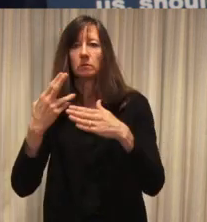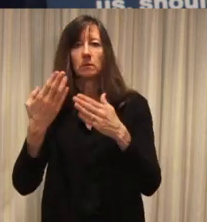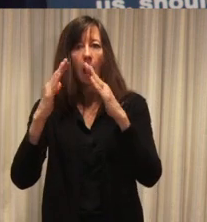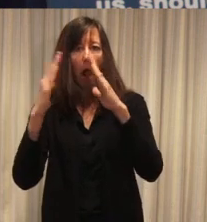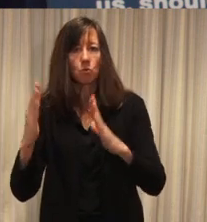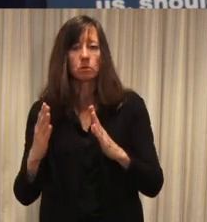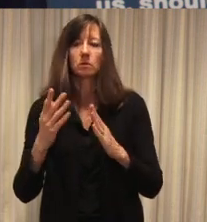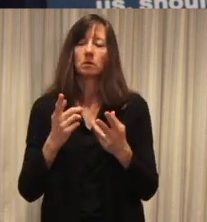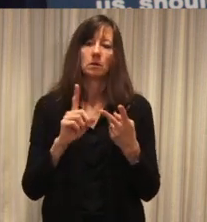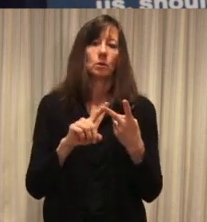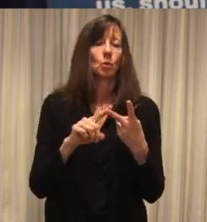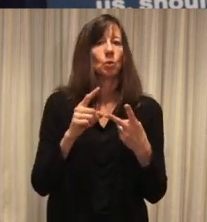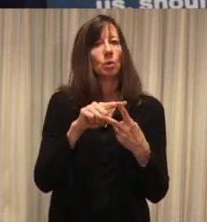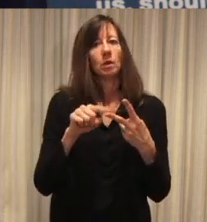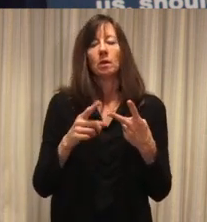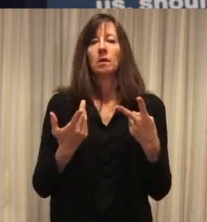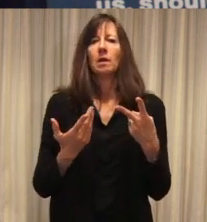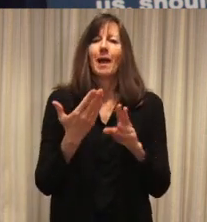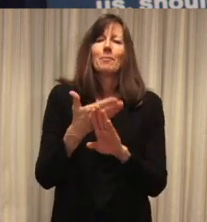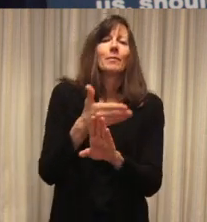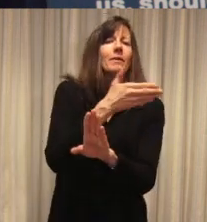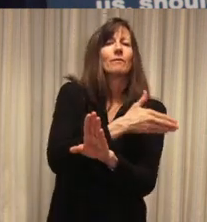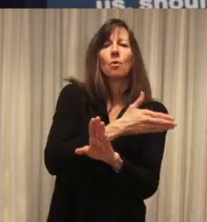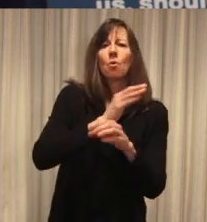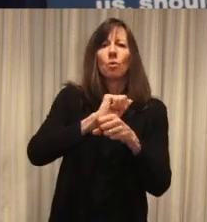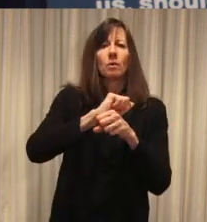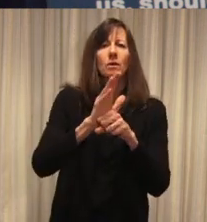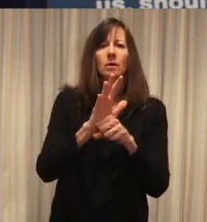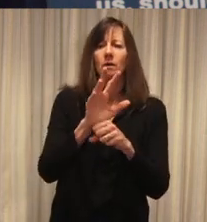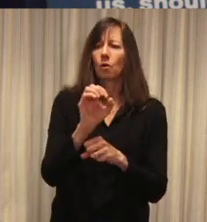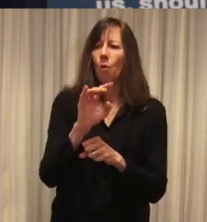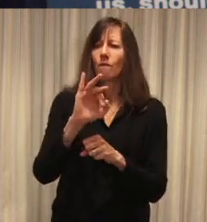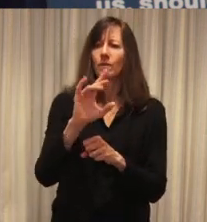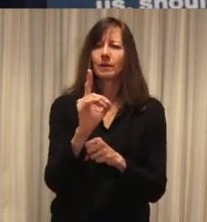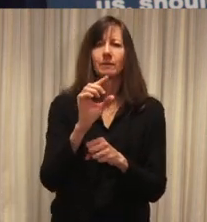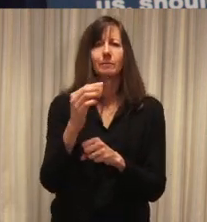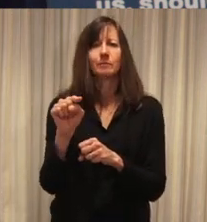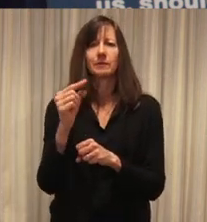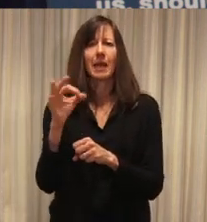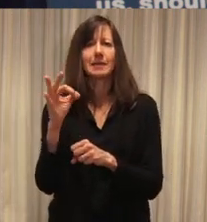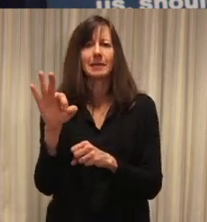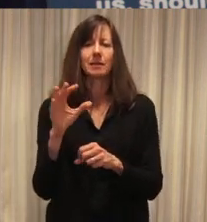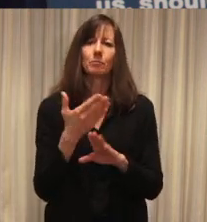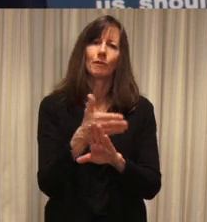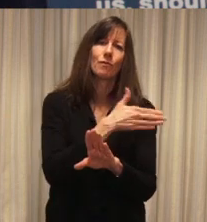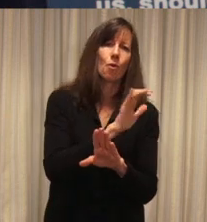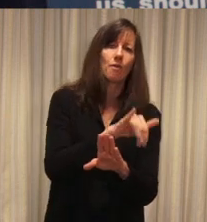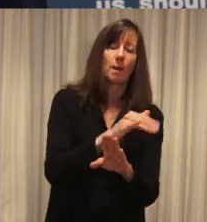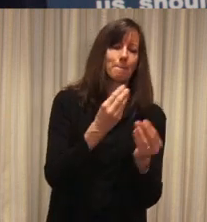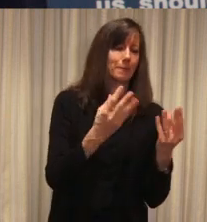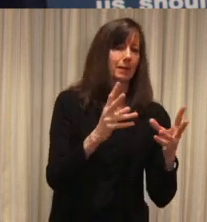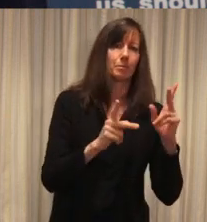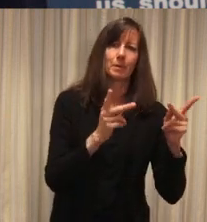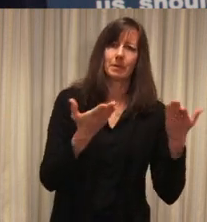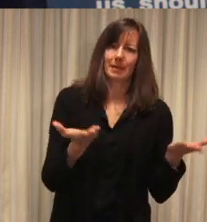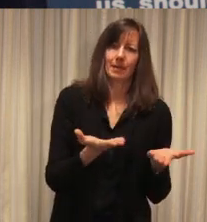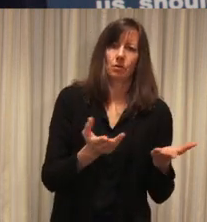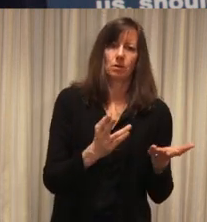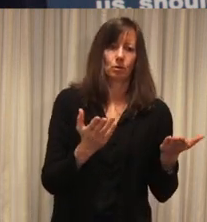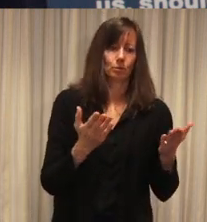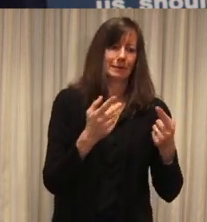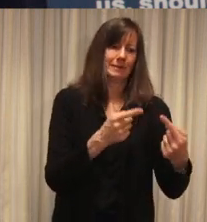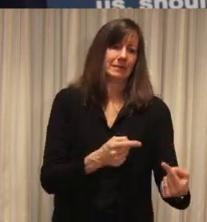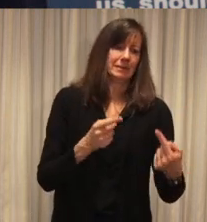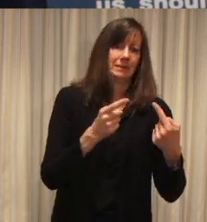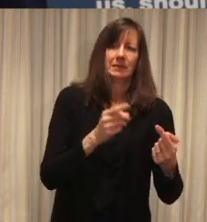COVID, we knew that many in our community were struggling to find housing that they could afford,